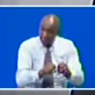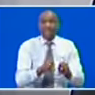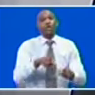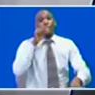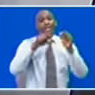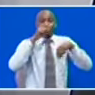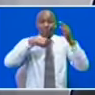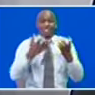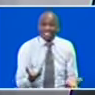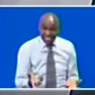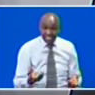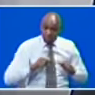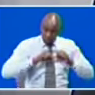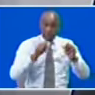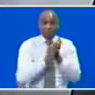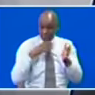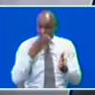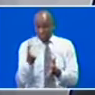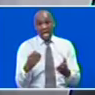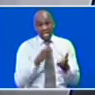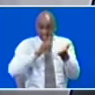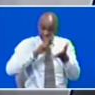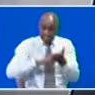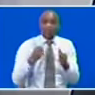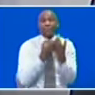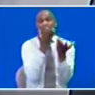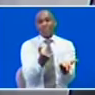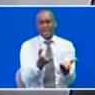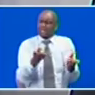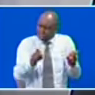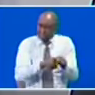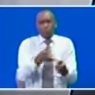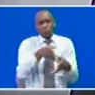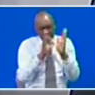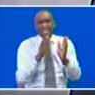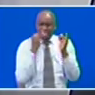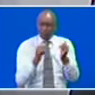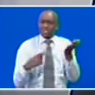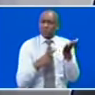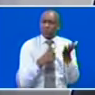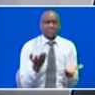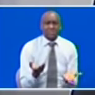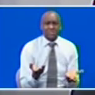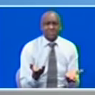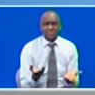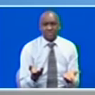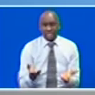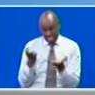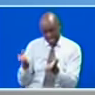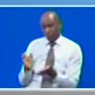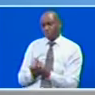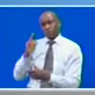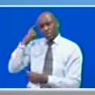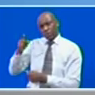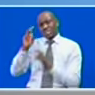nomination process for candidates' registration take place seamlessly using a new technology. Right. Mm-hmm. What are the sticking points in